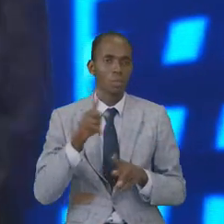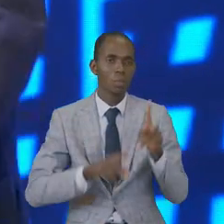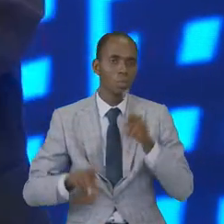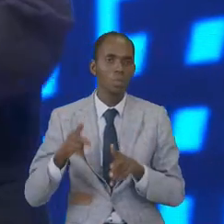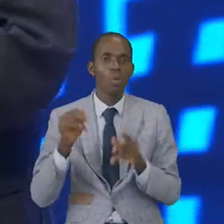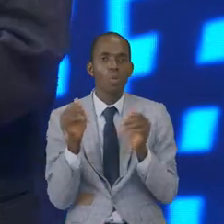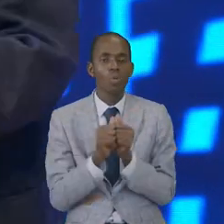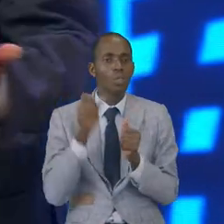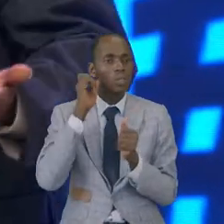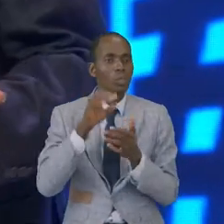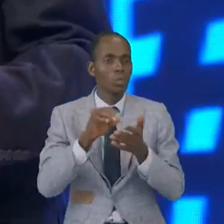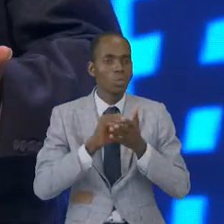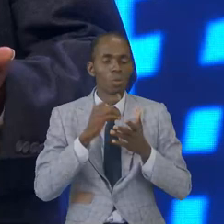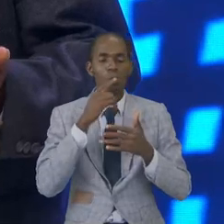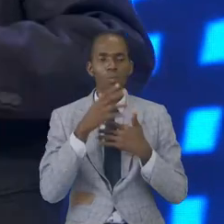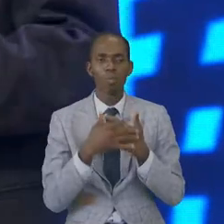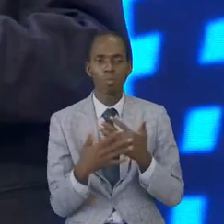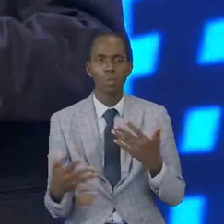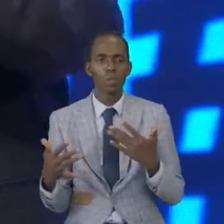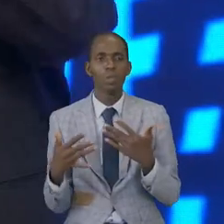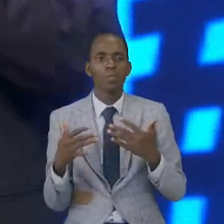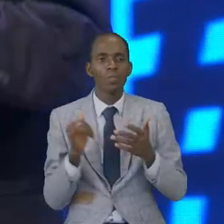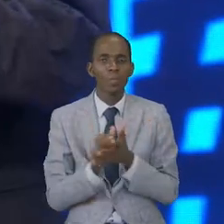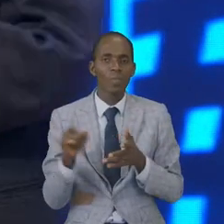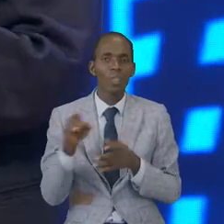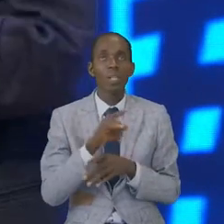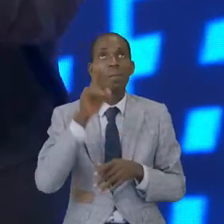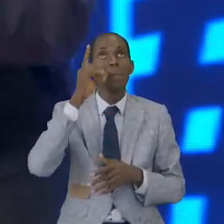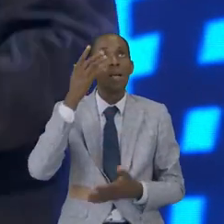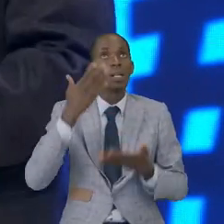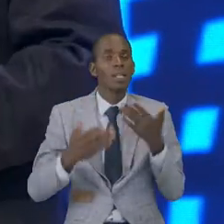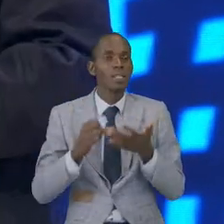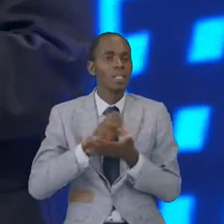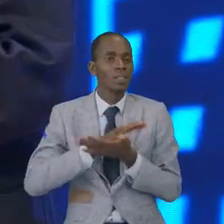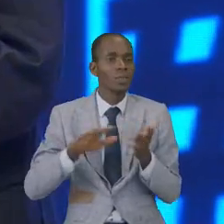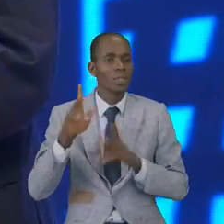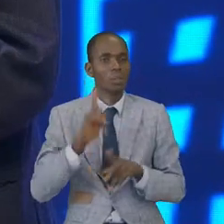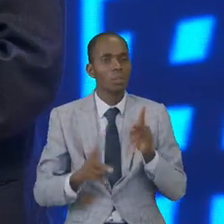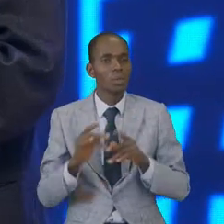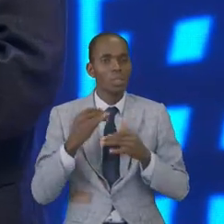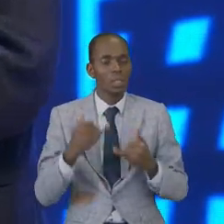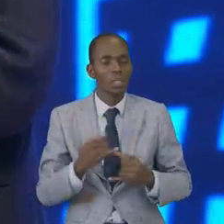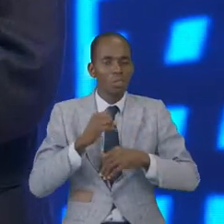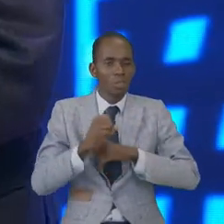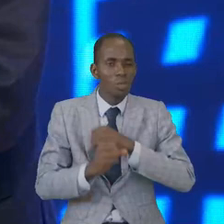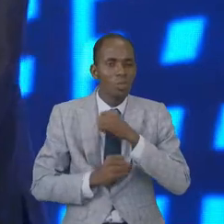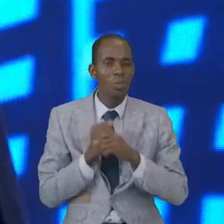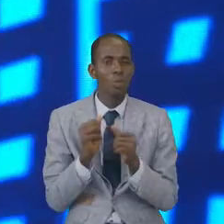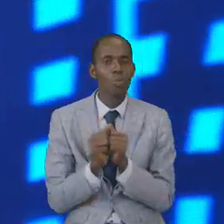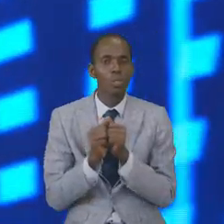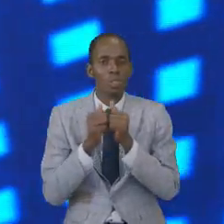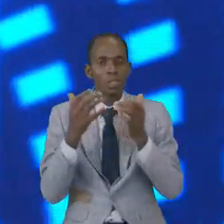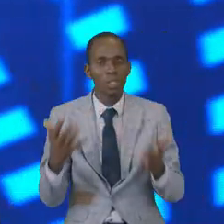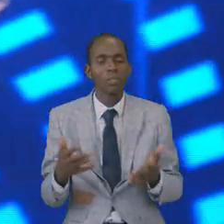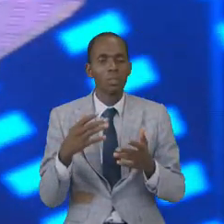born again with his own blood, that he might sanctify the people he suffered without the gate.